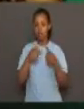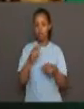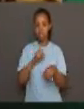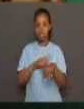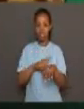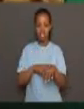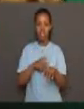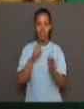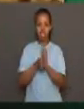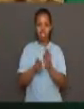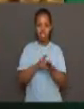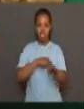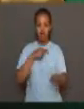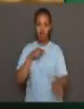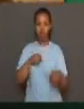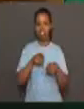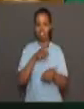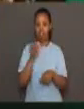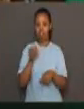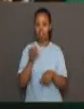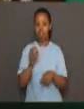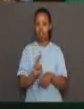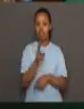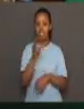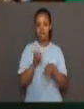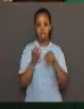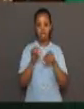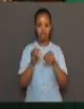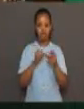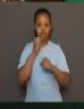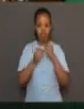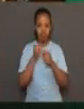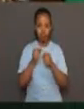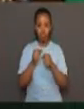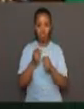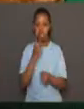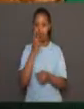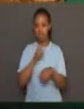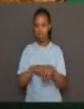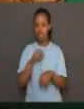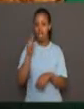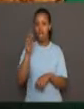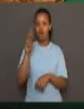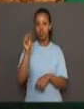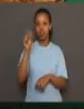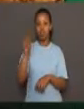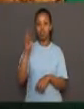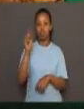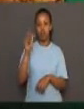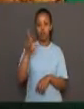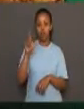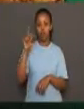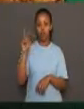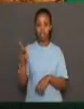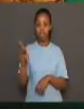adaptations, such as longer legs and the ability to move quickly, the group of